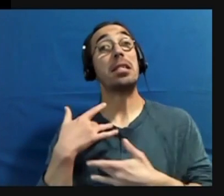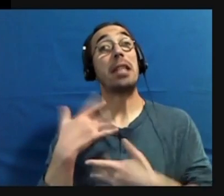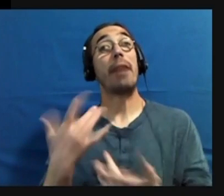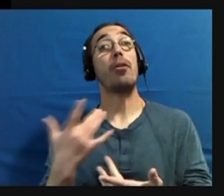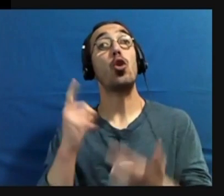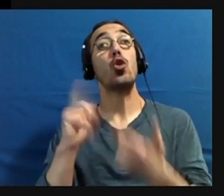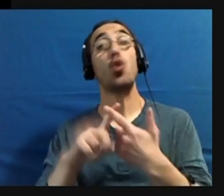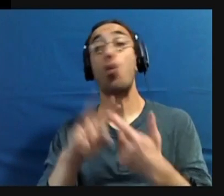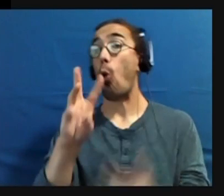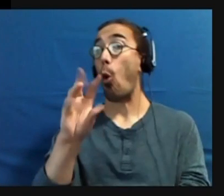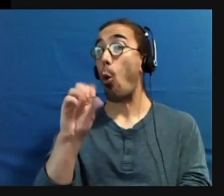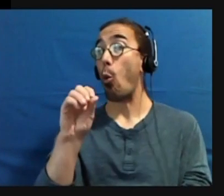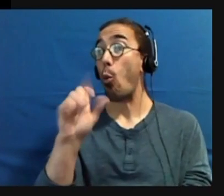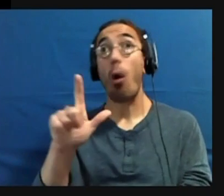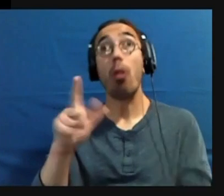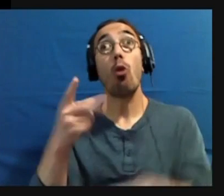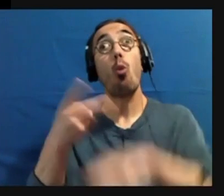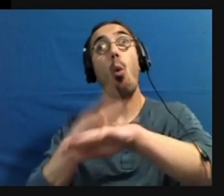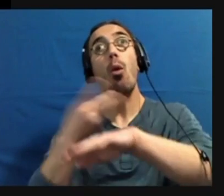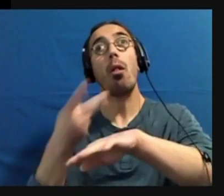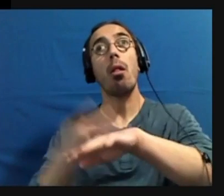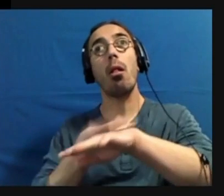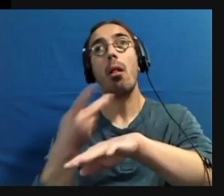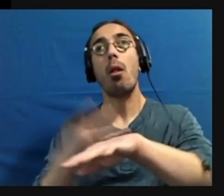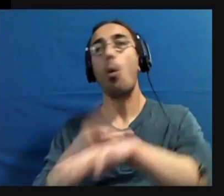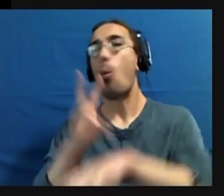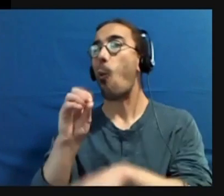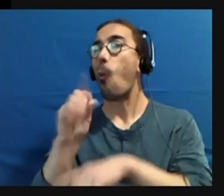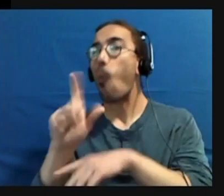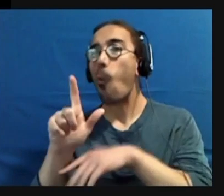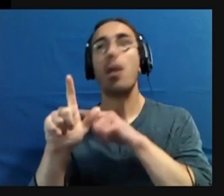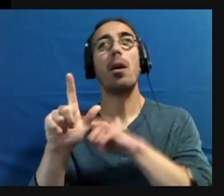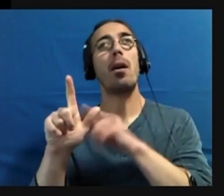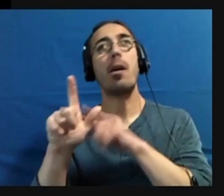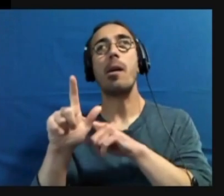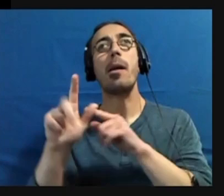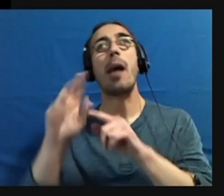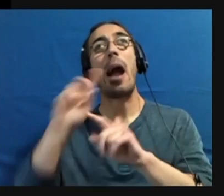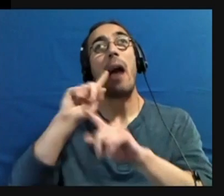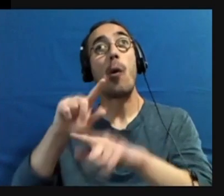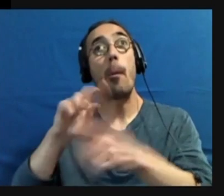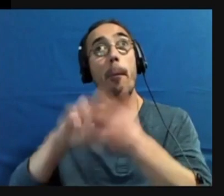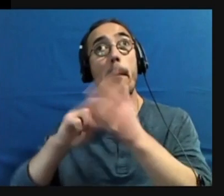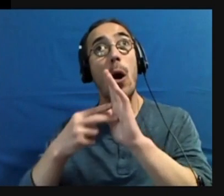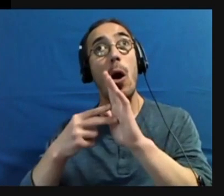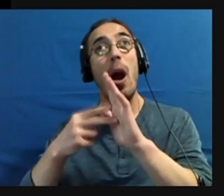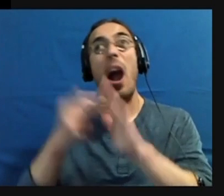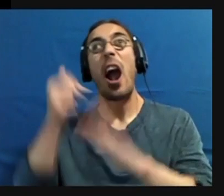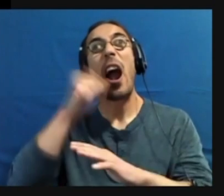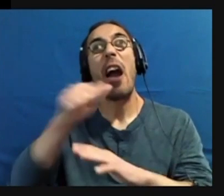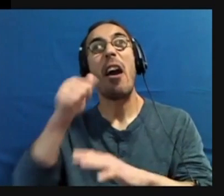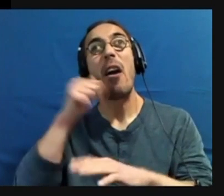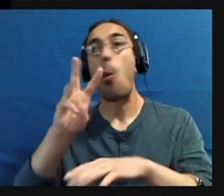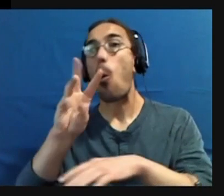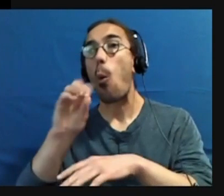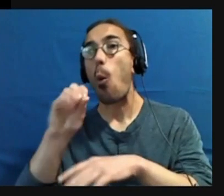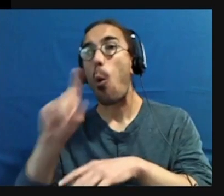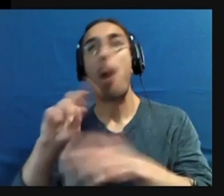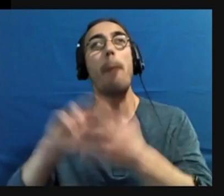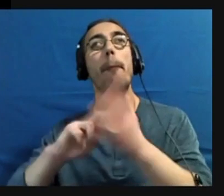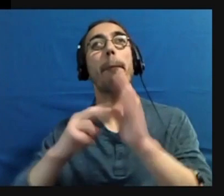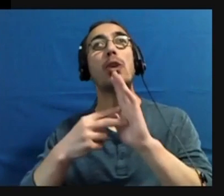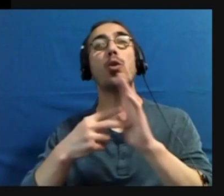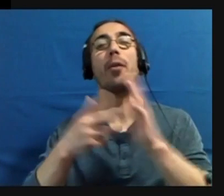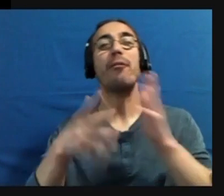wool, the answer isn't that you're going to wear wool every day over the winter. You're just going to find heavier clothes to